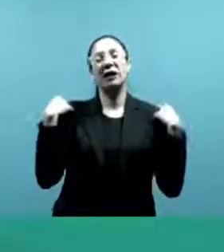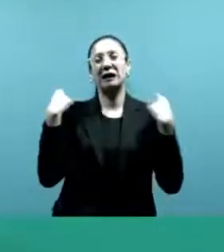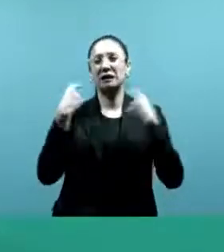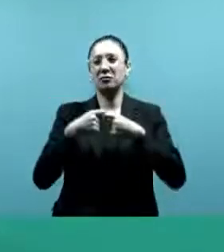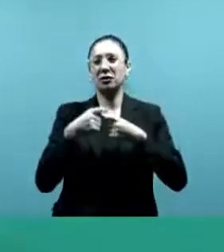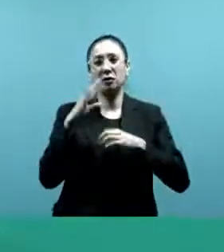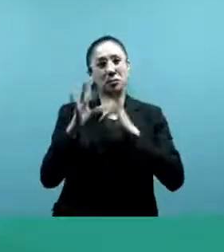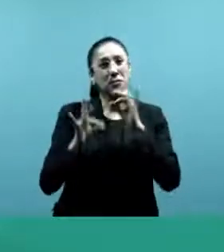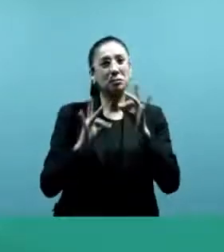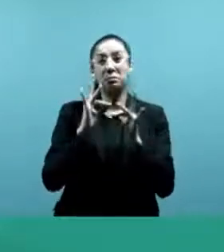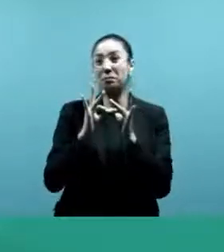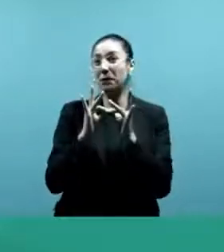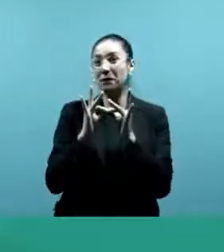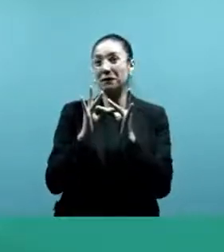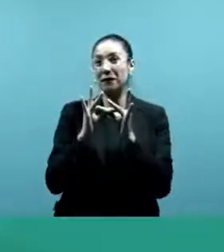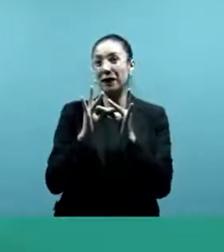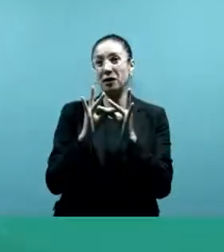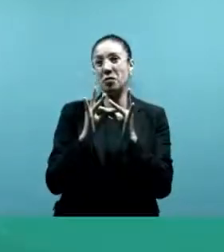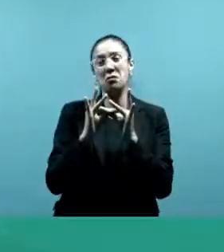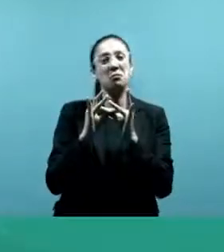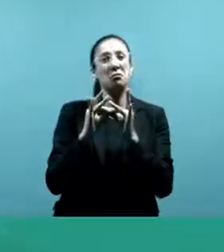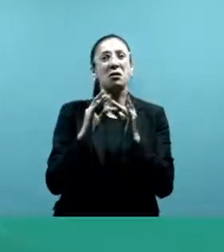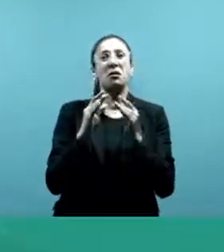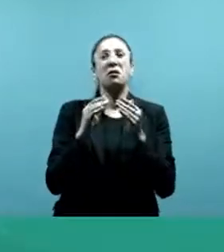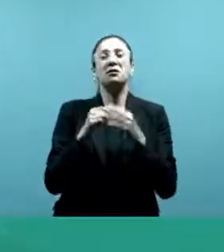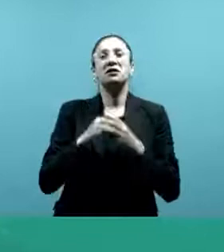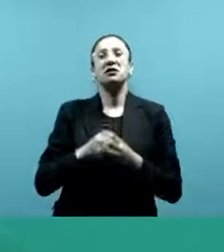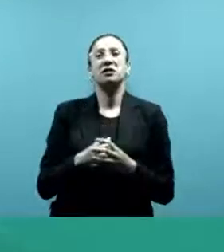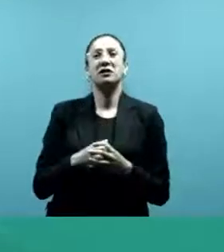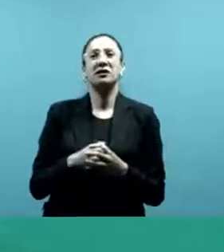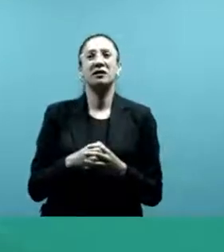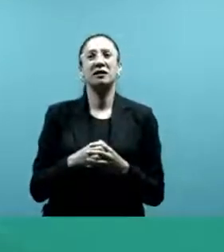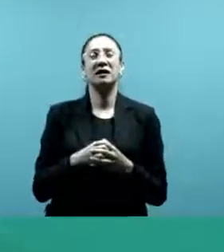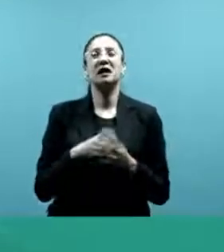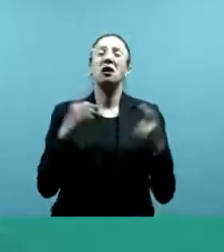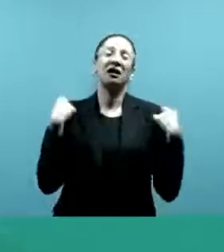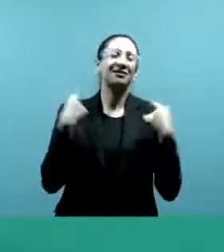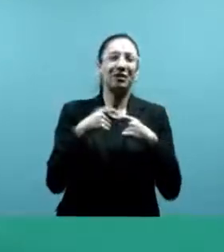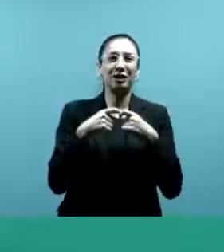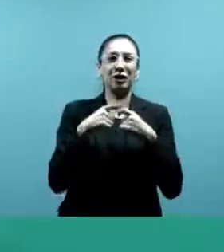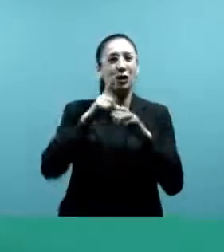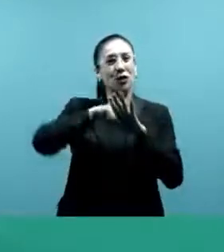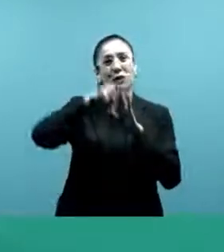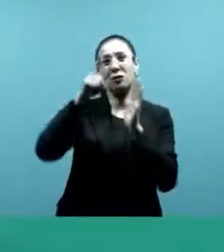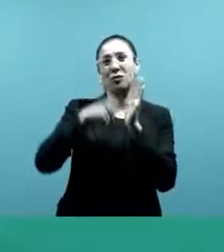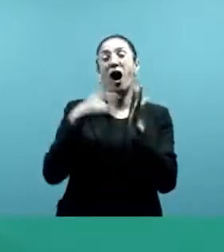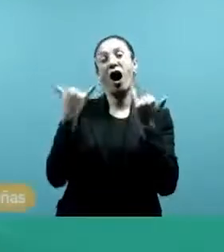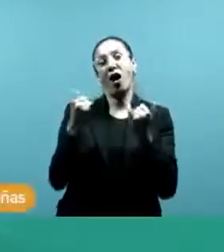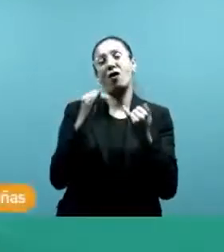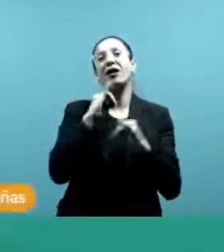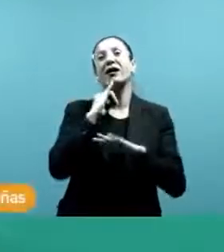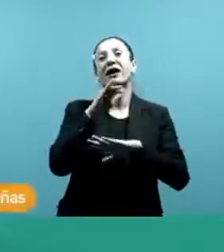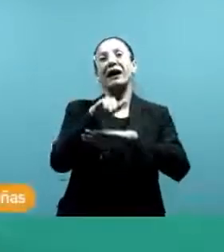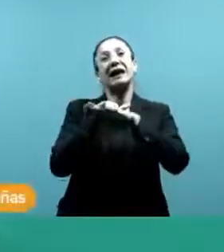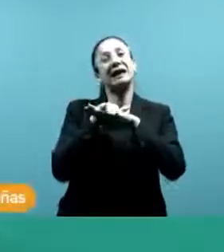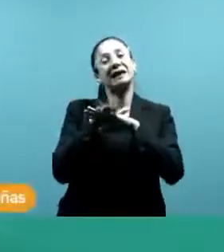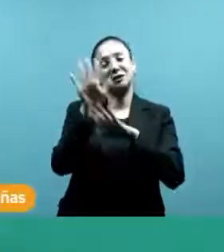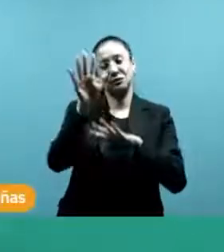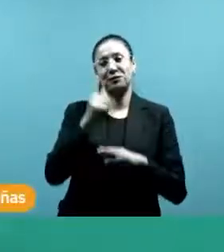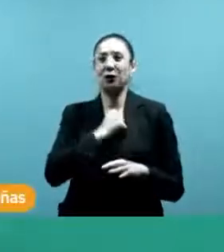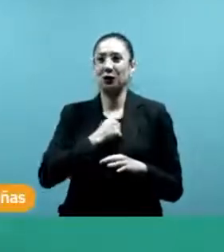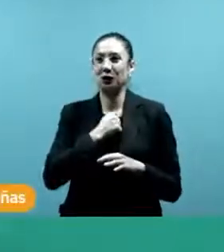bueno para hacer una presentación en español. Voy a hablar en inglés, lo siento.